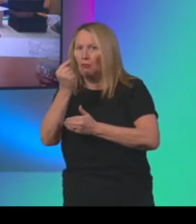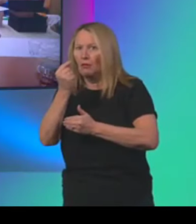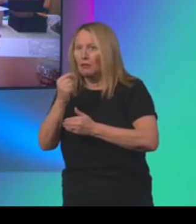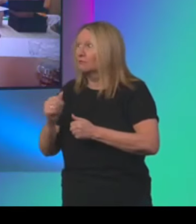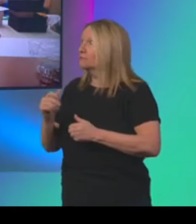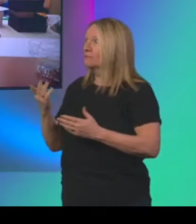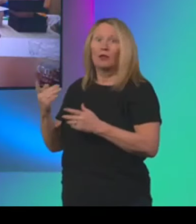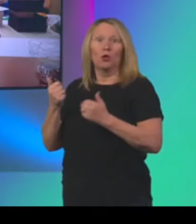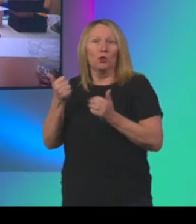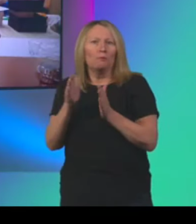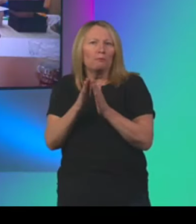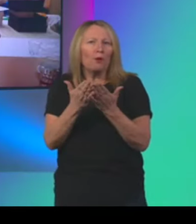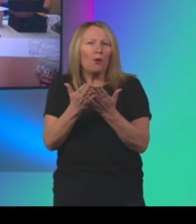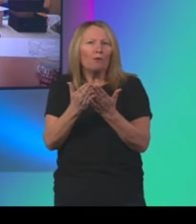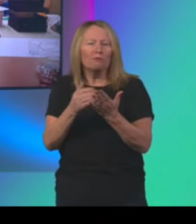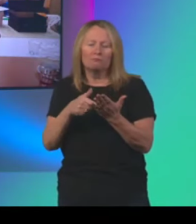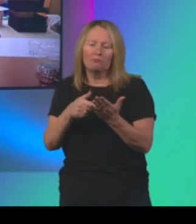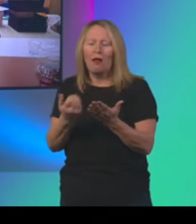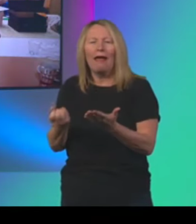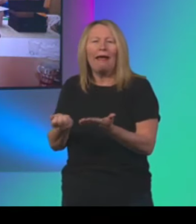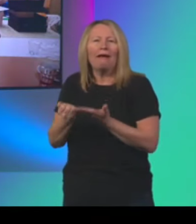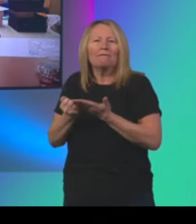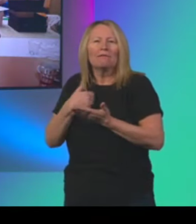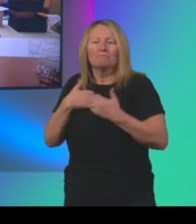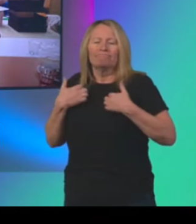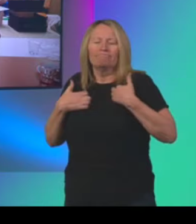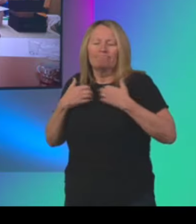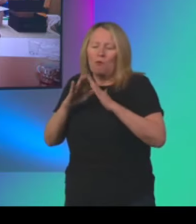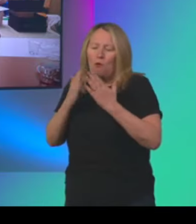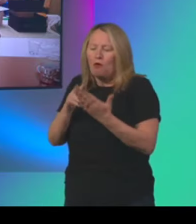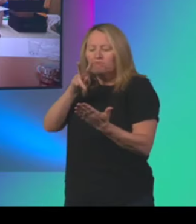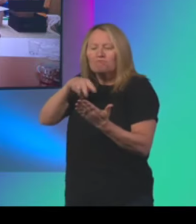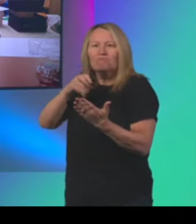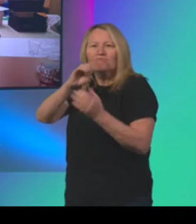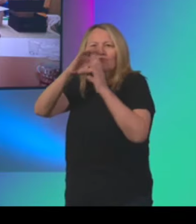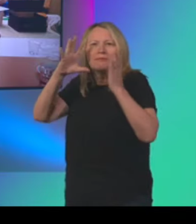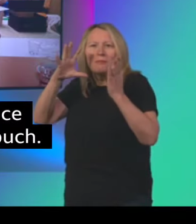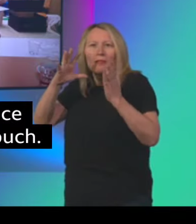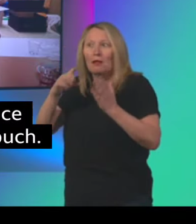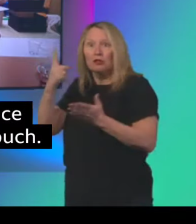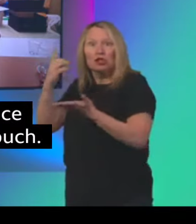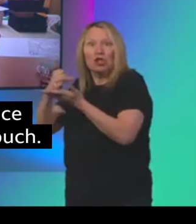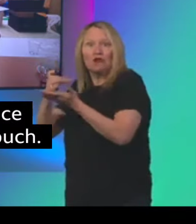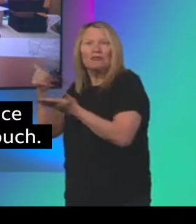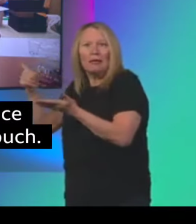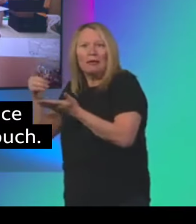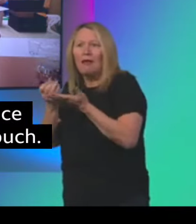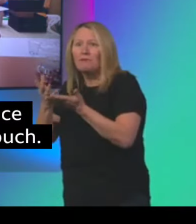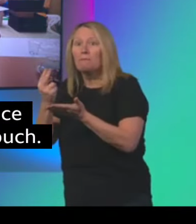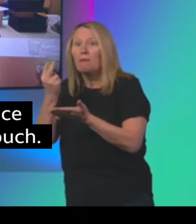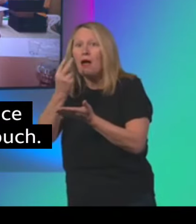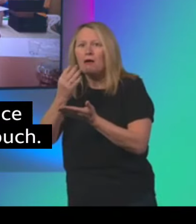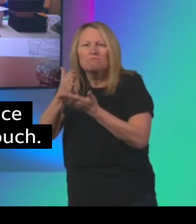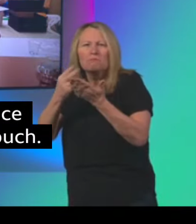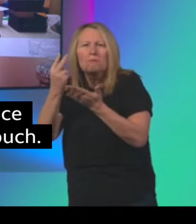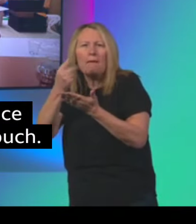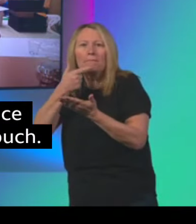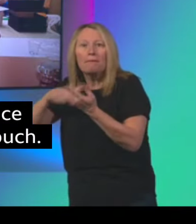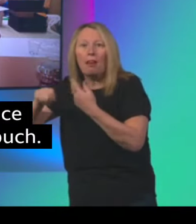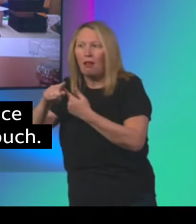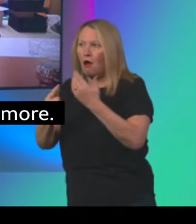Next, a good book can transport you into exciting new worlds. One charity is giving blind and partially sighted people the